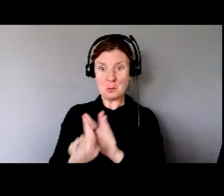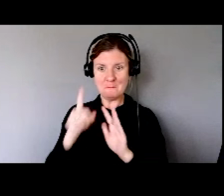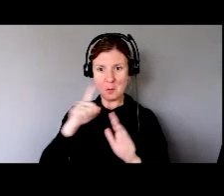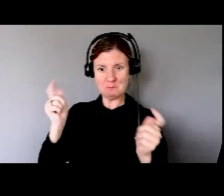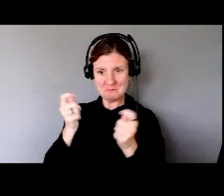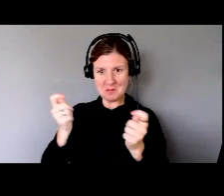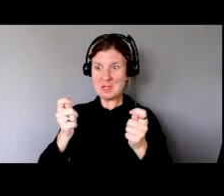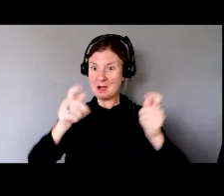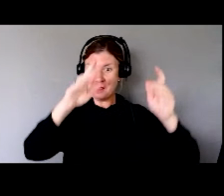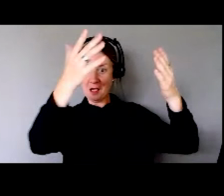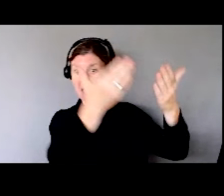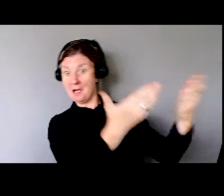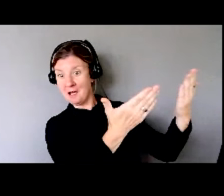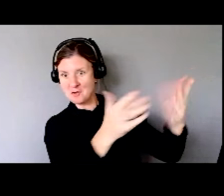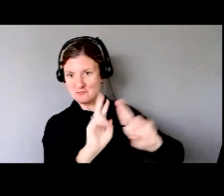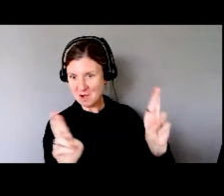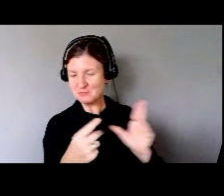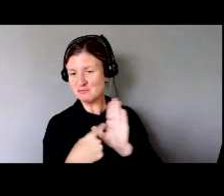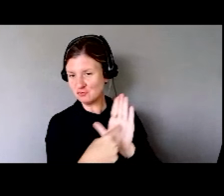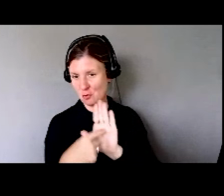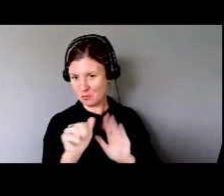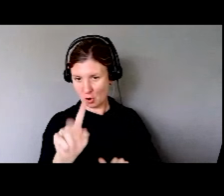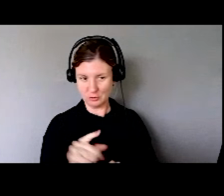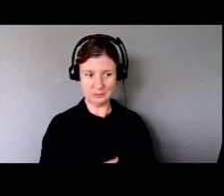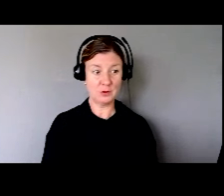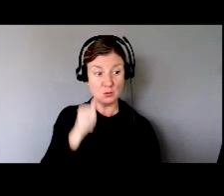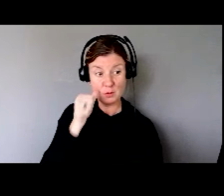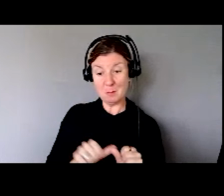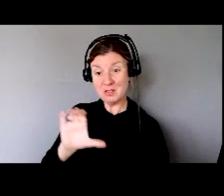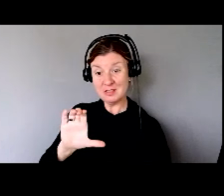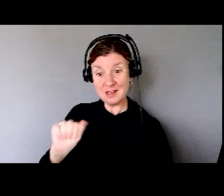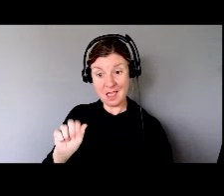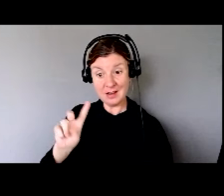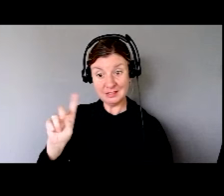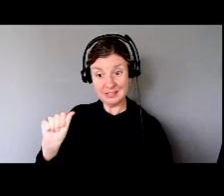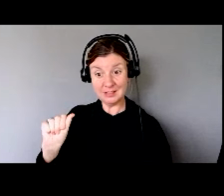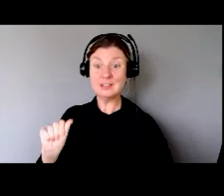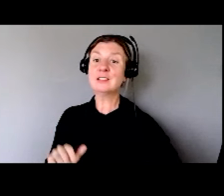Remember, Calgary Arts Development staff are available to assist every step of the way.